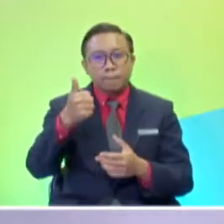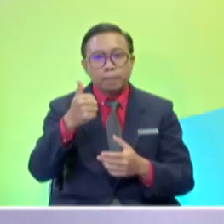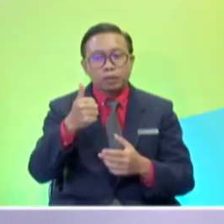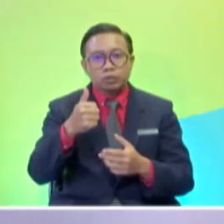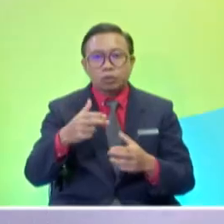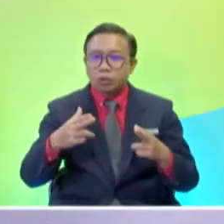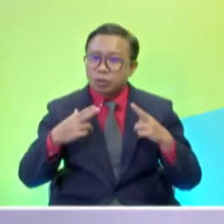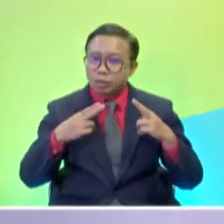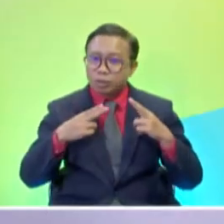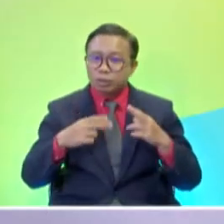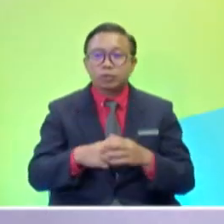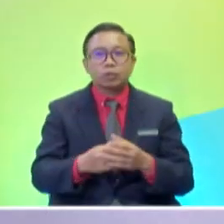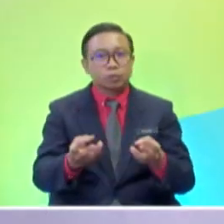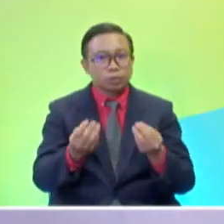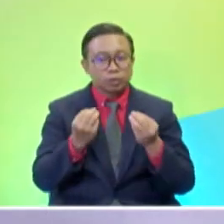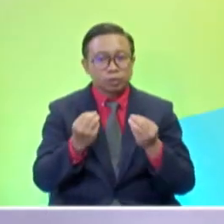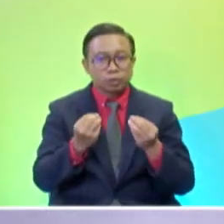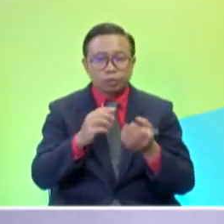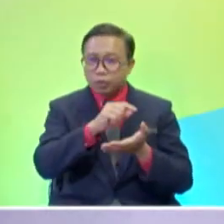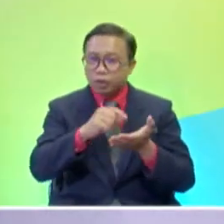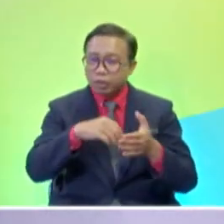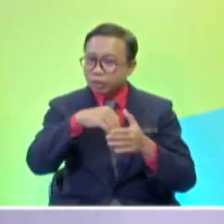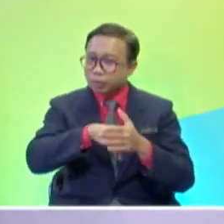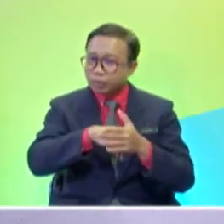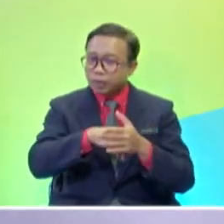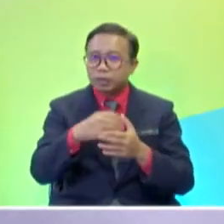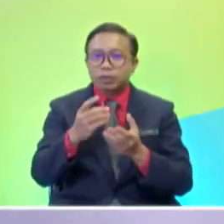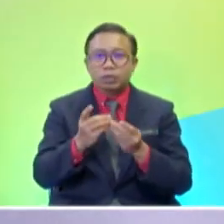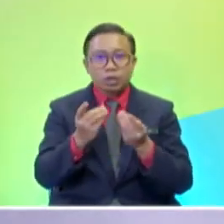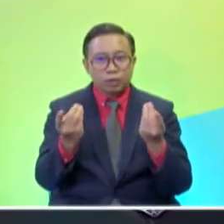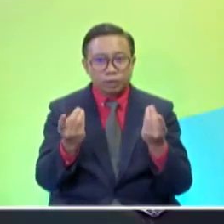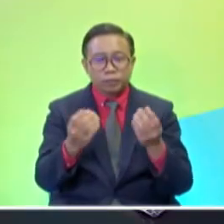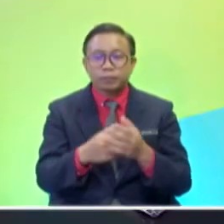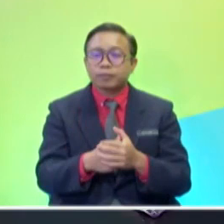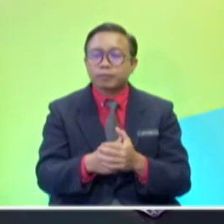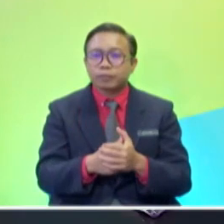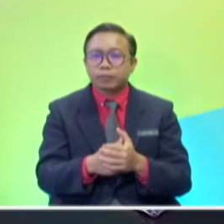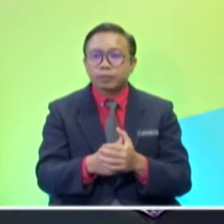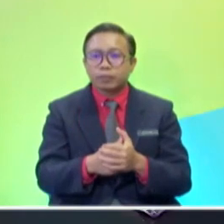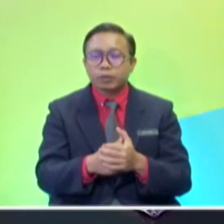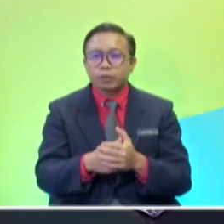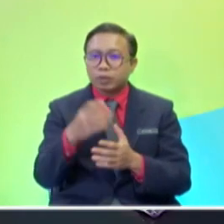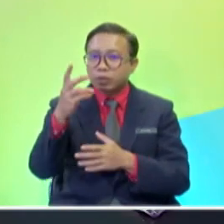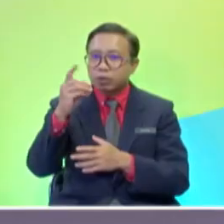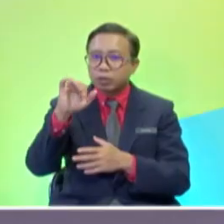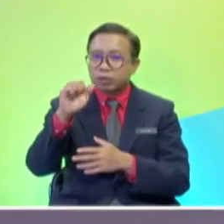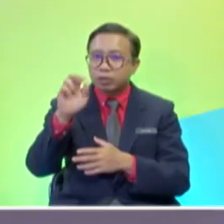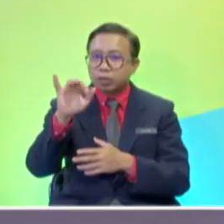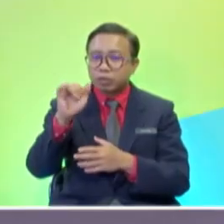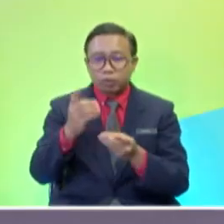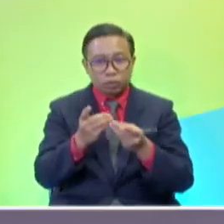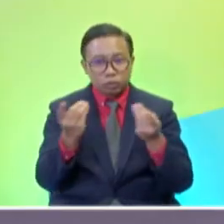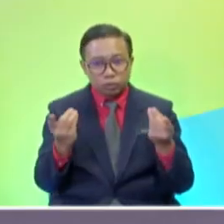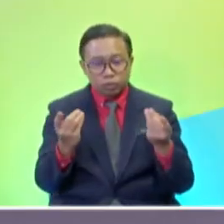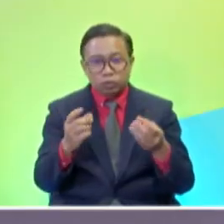ever. Right. So I wanted to write something in my diary. If a diary? I can, yeah. Well, a diary is a good way